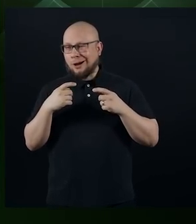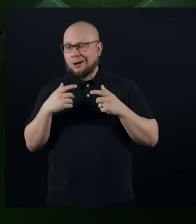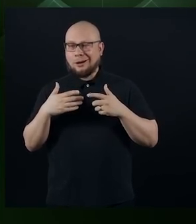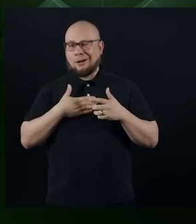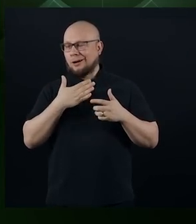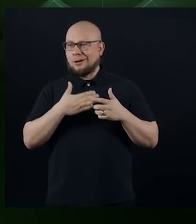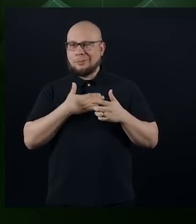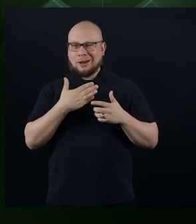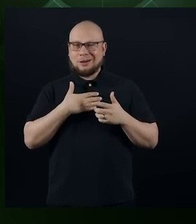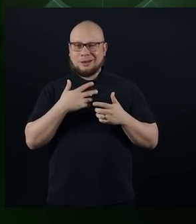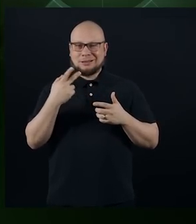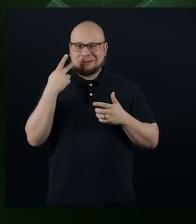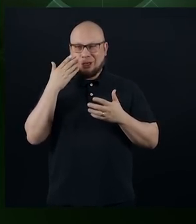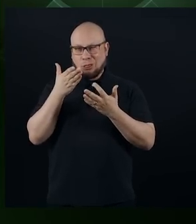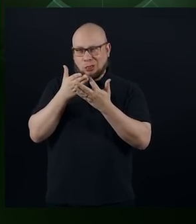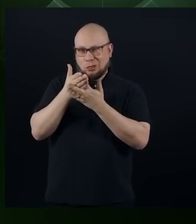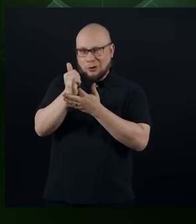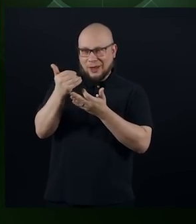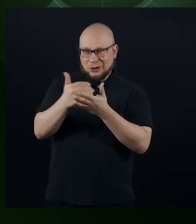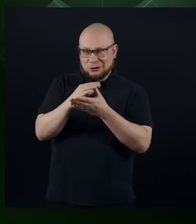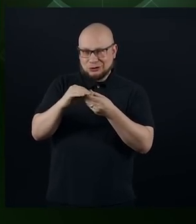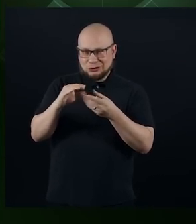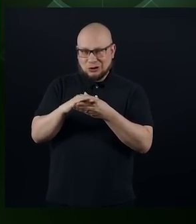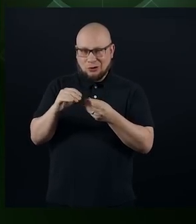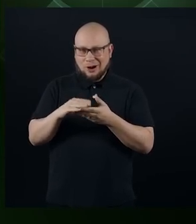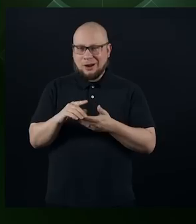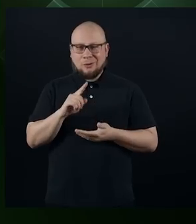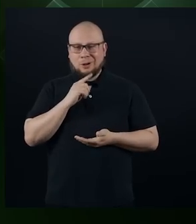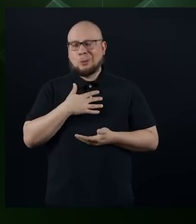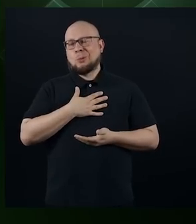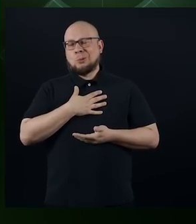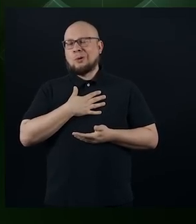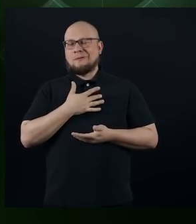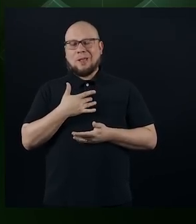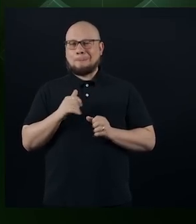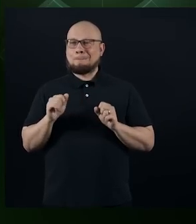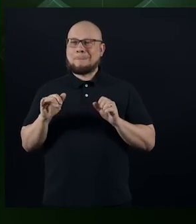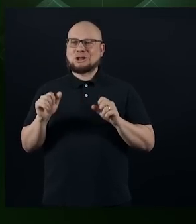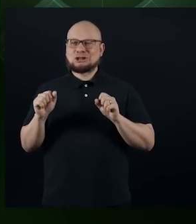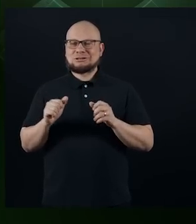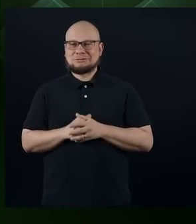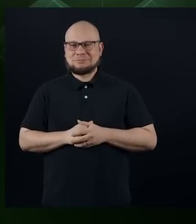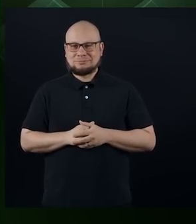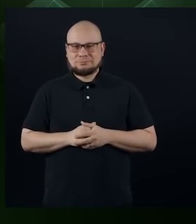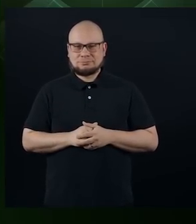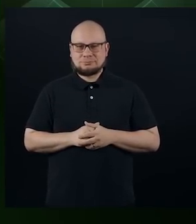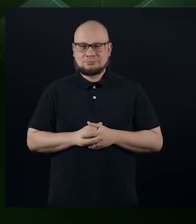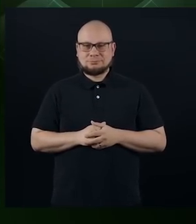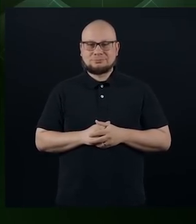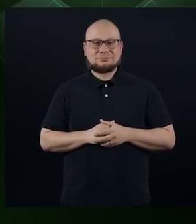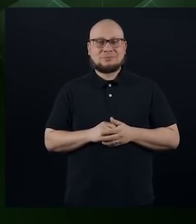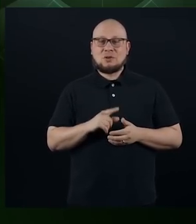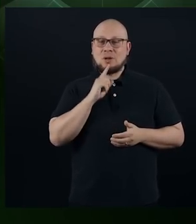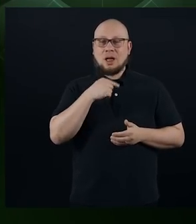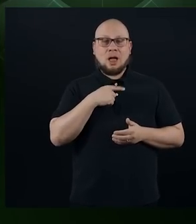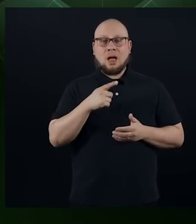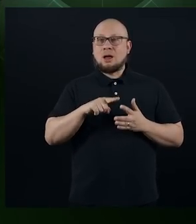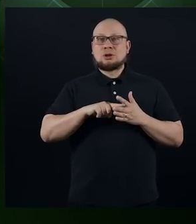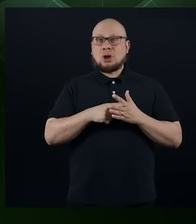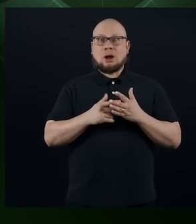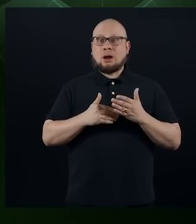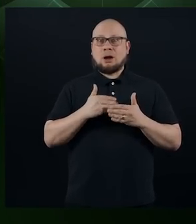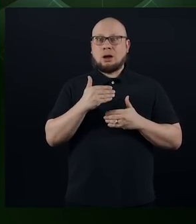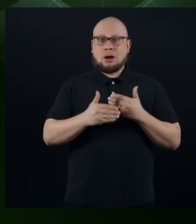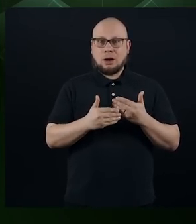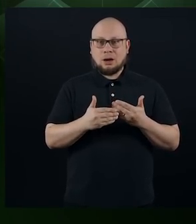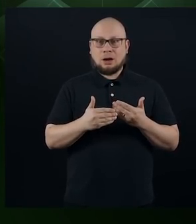eyes as they kind of were taken through the story, all that sort of stuff was genuinely magical. When I first heard about bringing Pirates of the Caribbean to Sea of Thieves, I